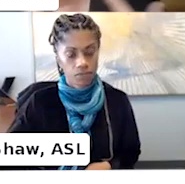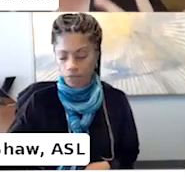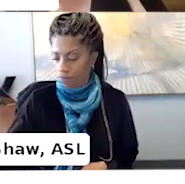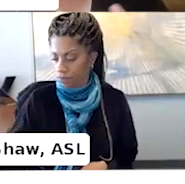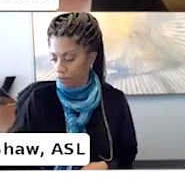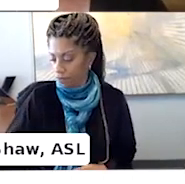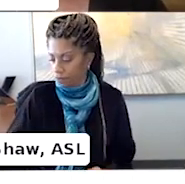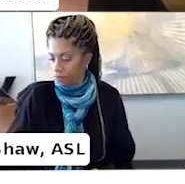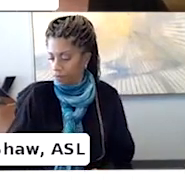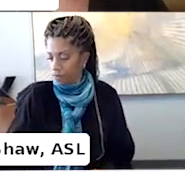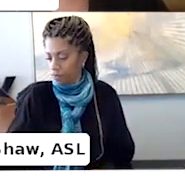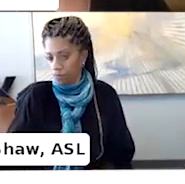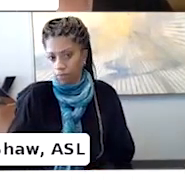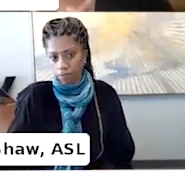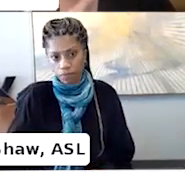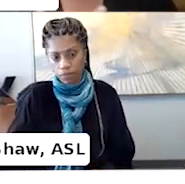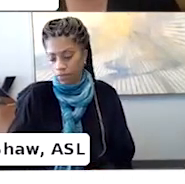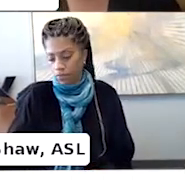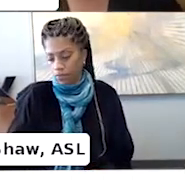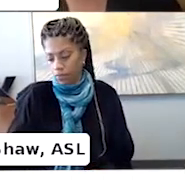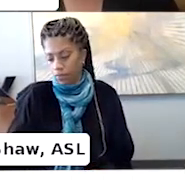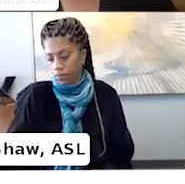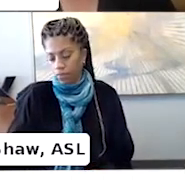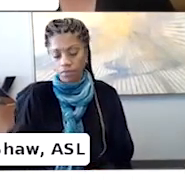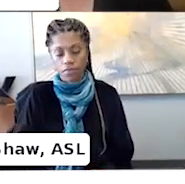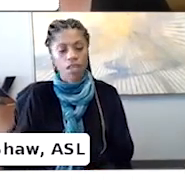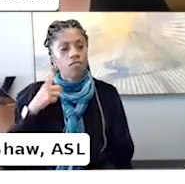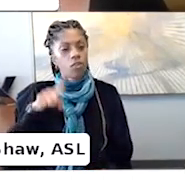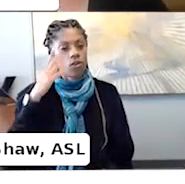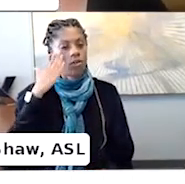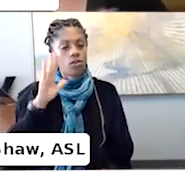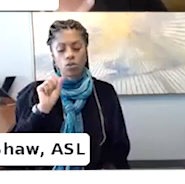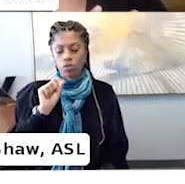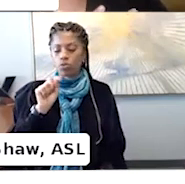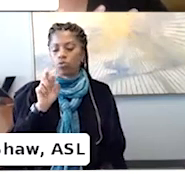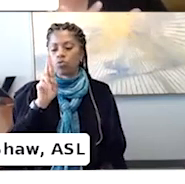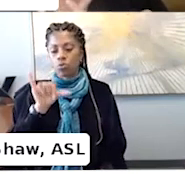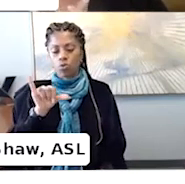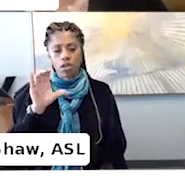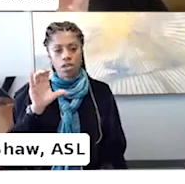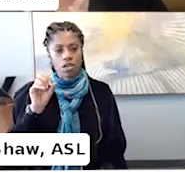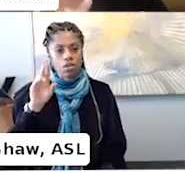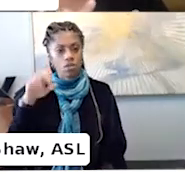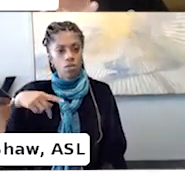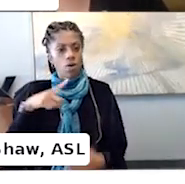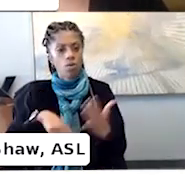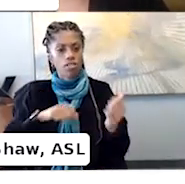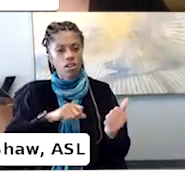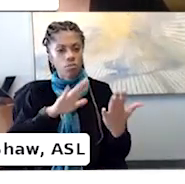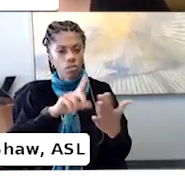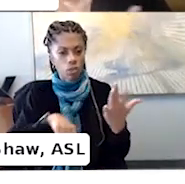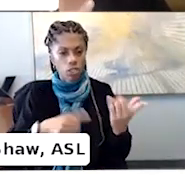are not as familiar with StoryCorps. What is our story and what do we do? What is our approach? So StoryCorps'